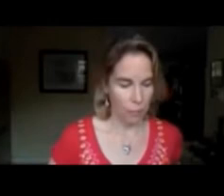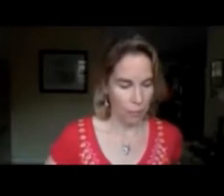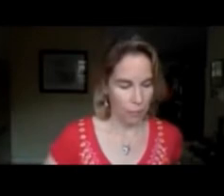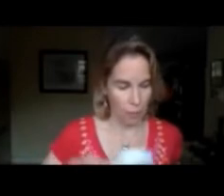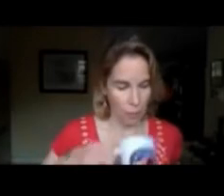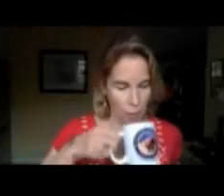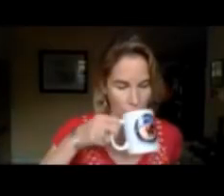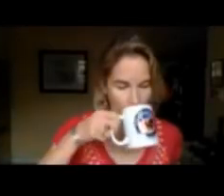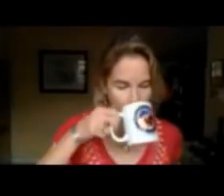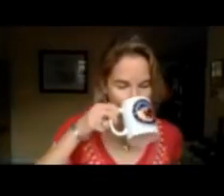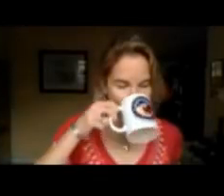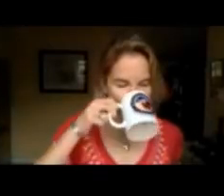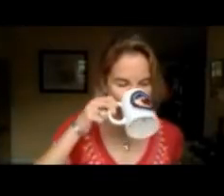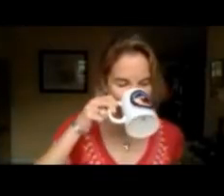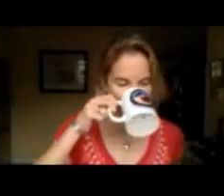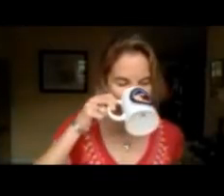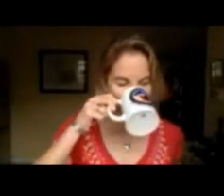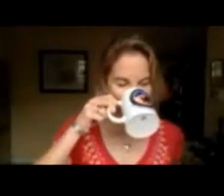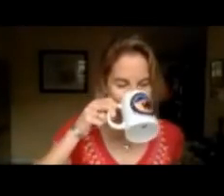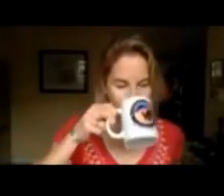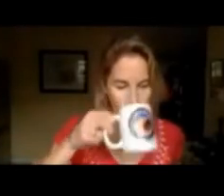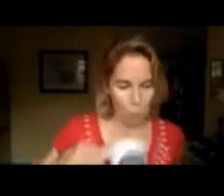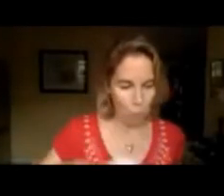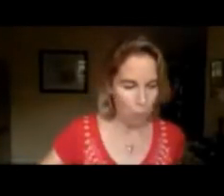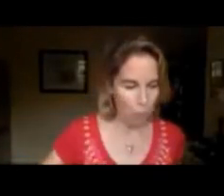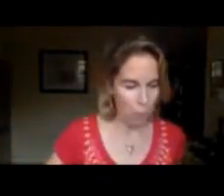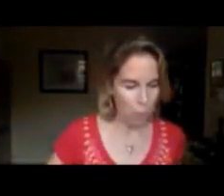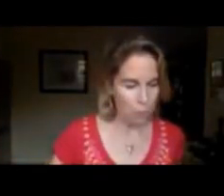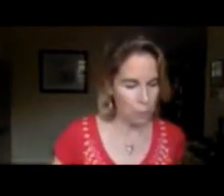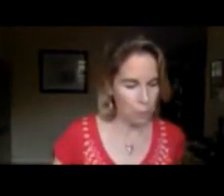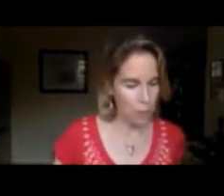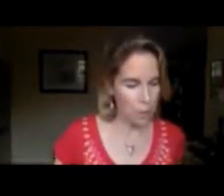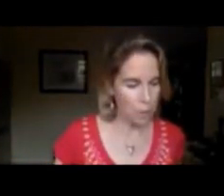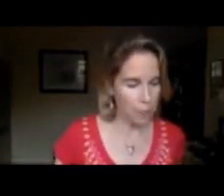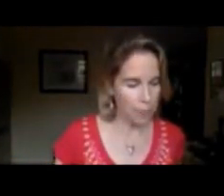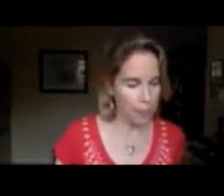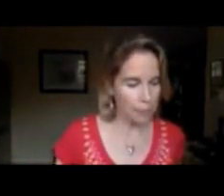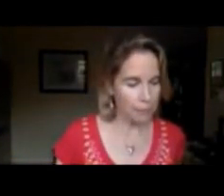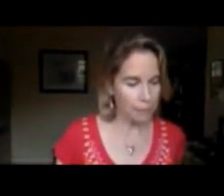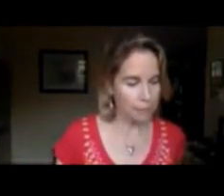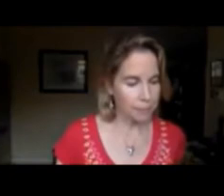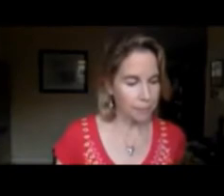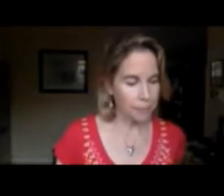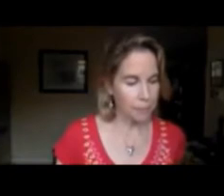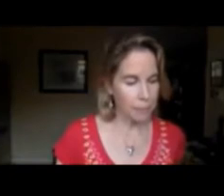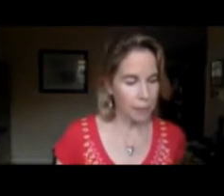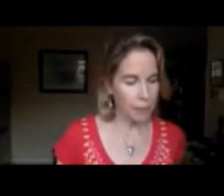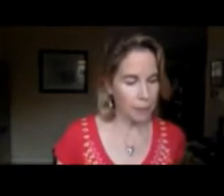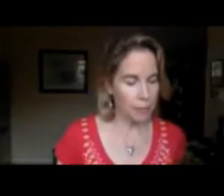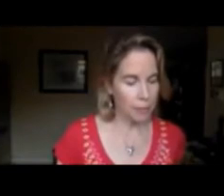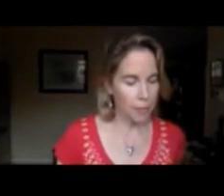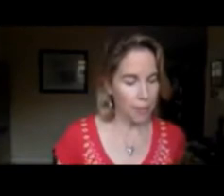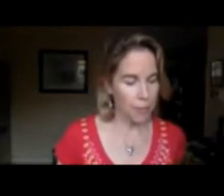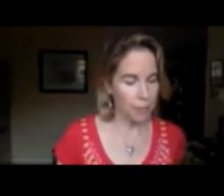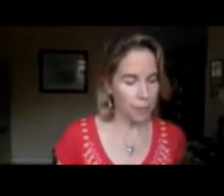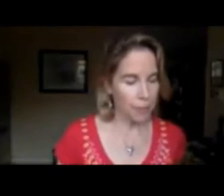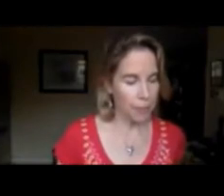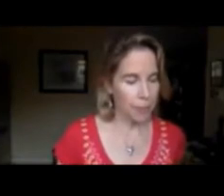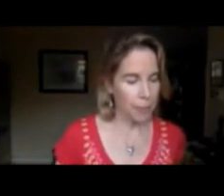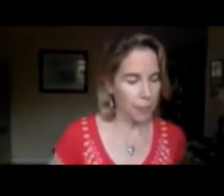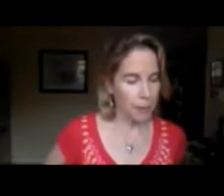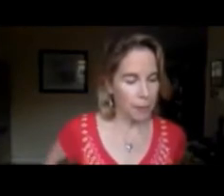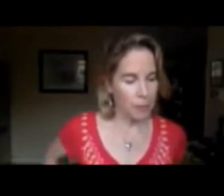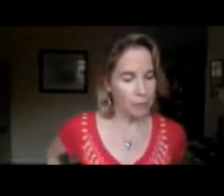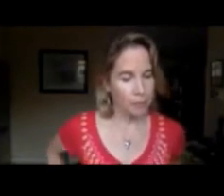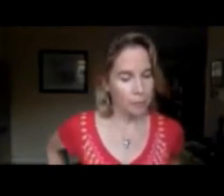relationship between humans and wild animals. Both have a job to do. We're going to lose these beautiful animals, animals that have